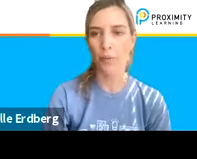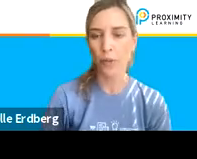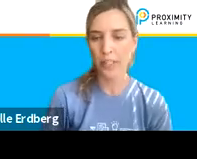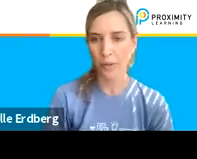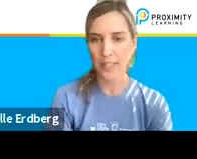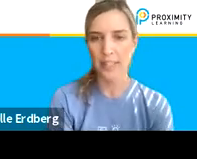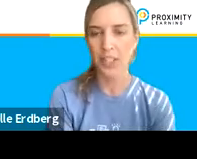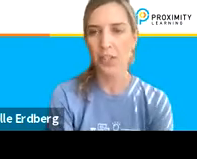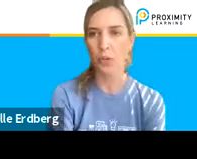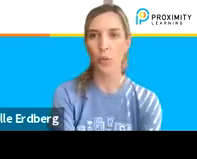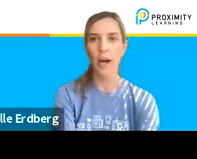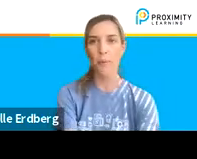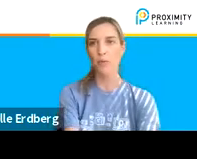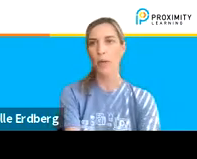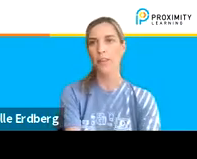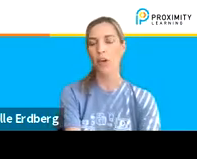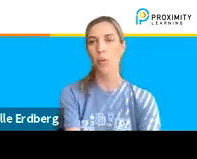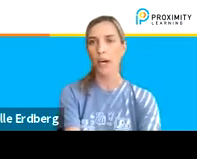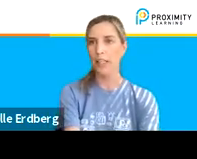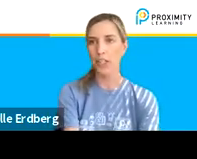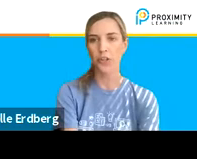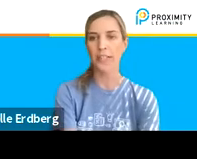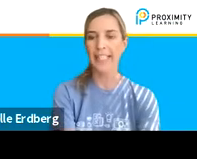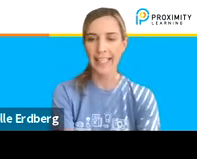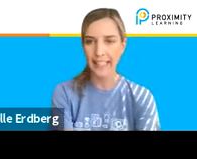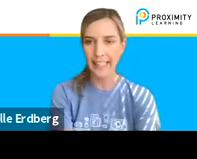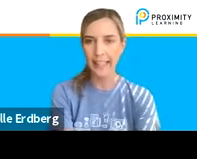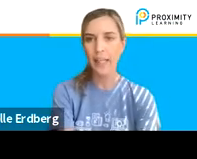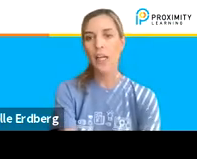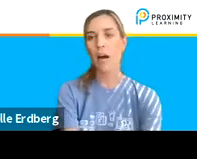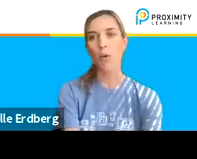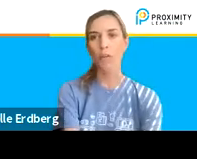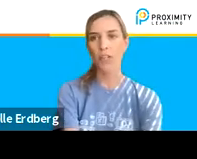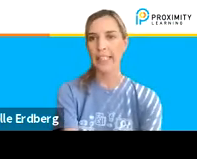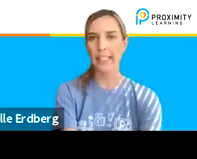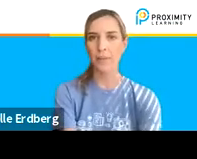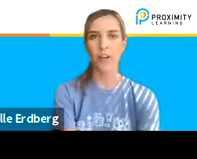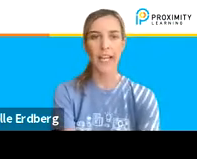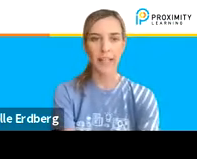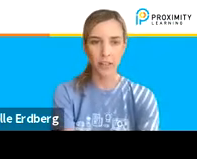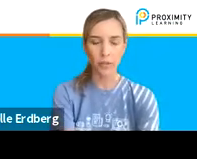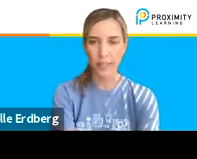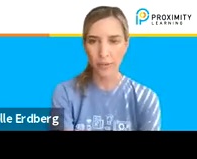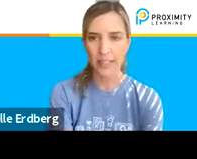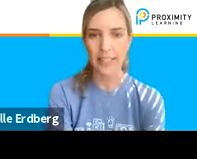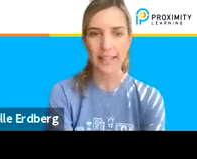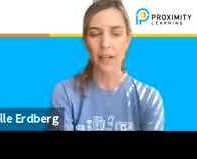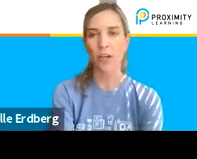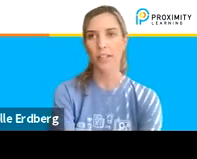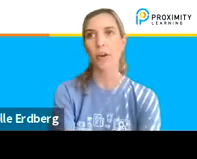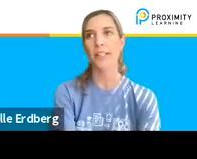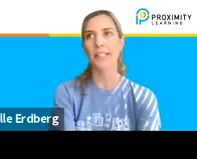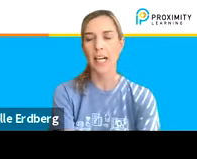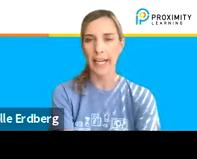other resources to help us with our quality assurance testing, overseeing some of our technical resources, and